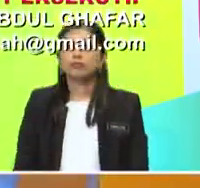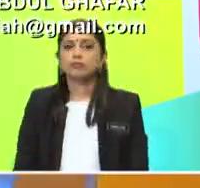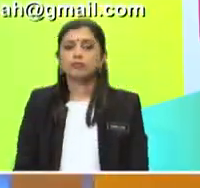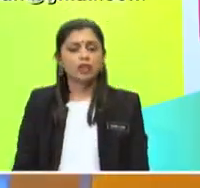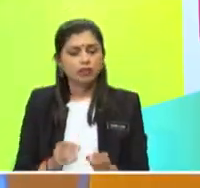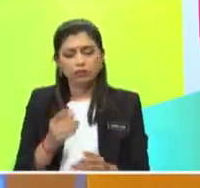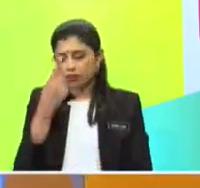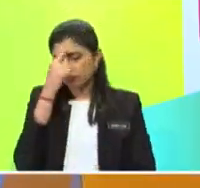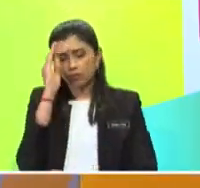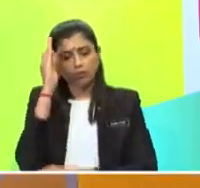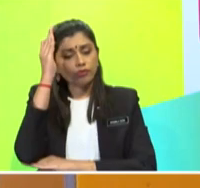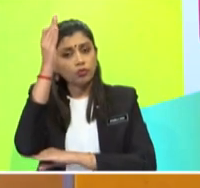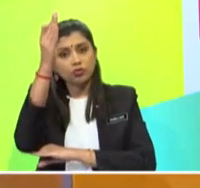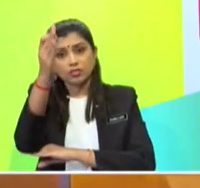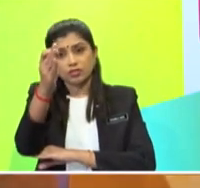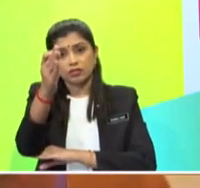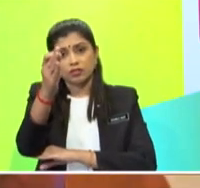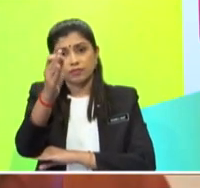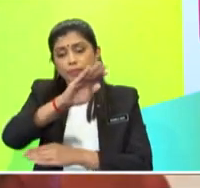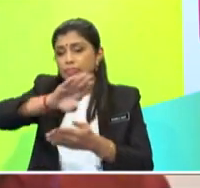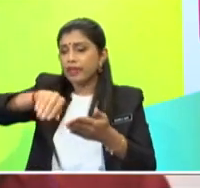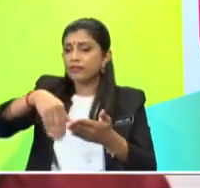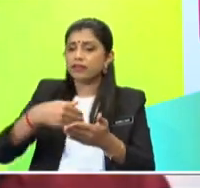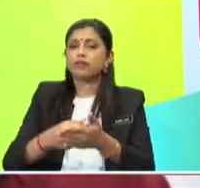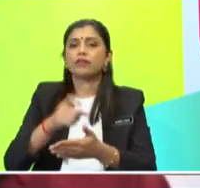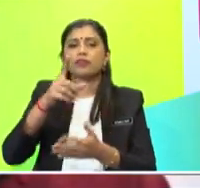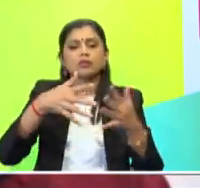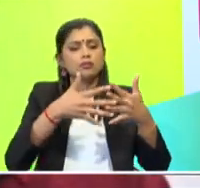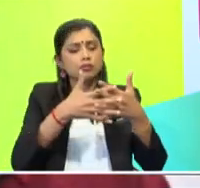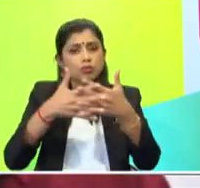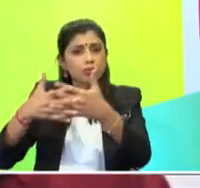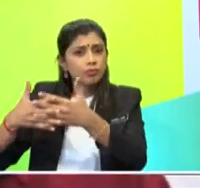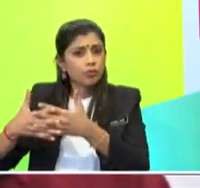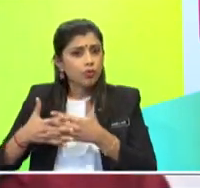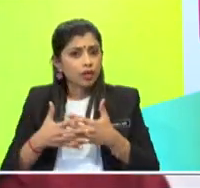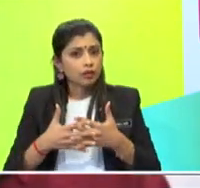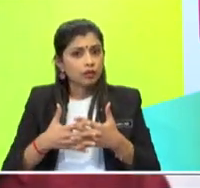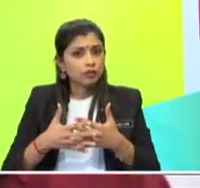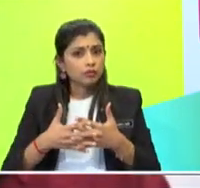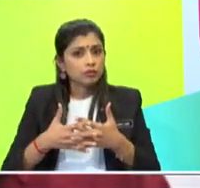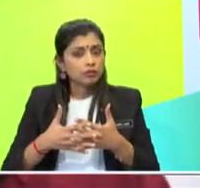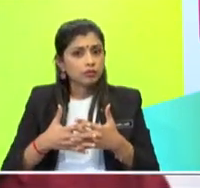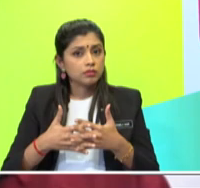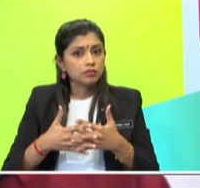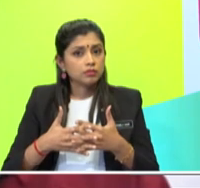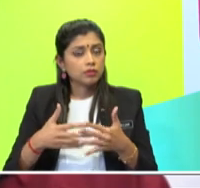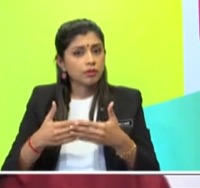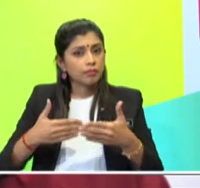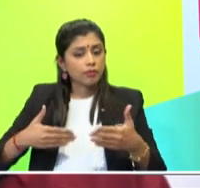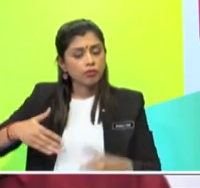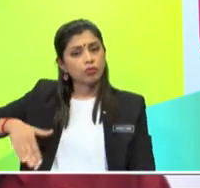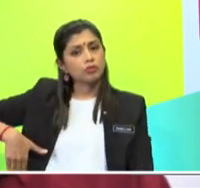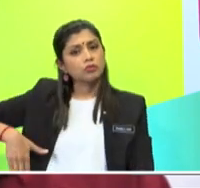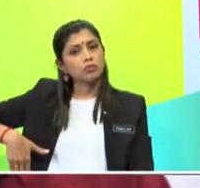future generation. Everyone must cooperate before it's going to be too late in saving our beloved